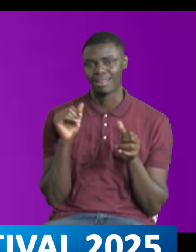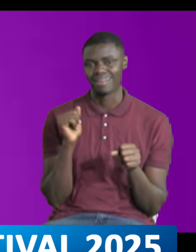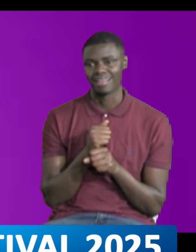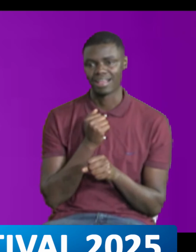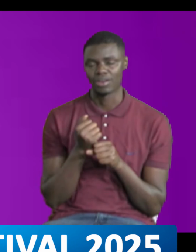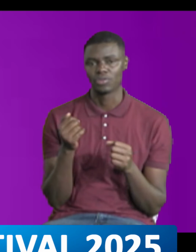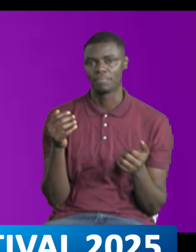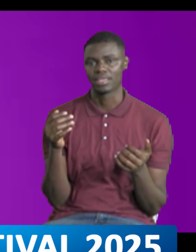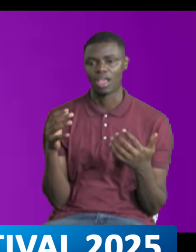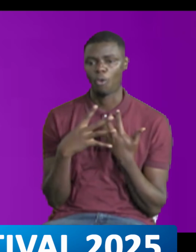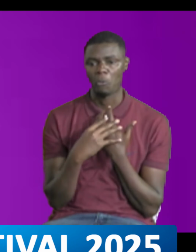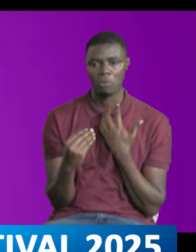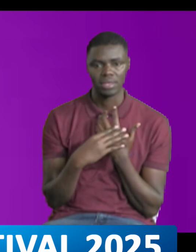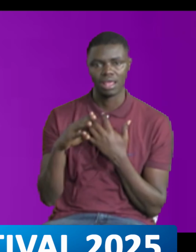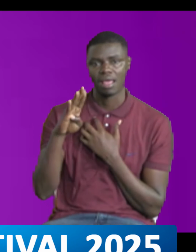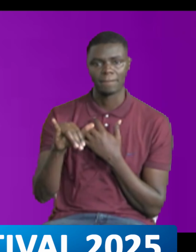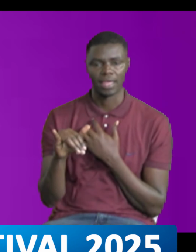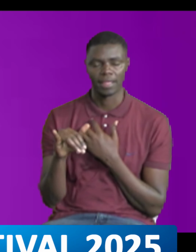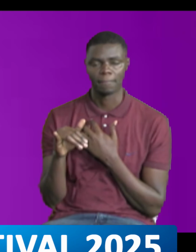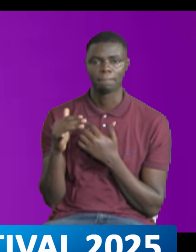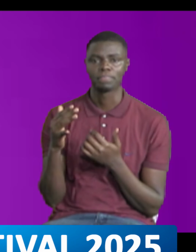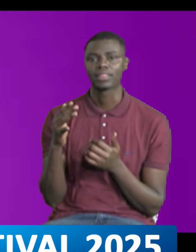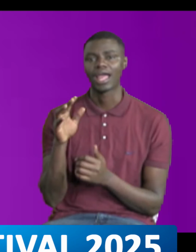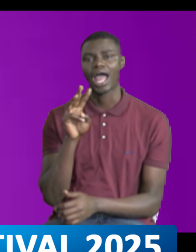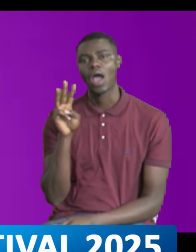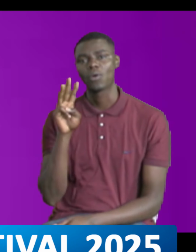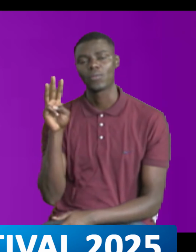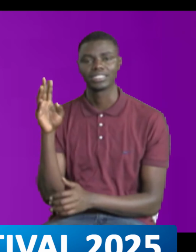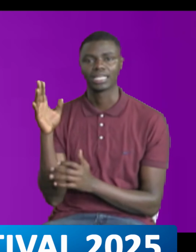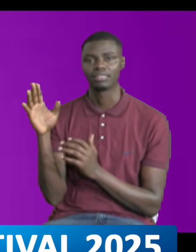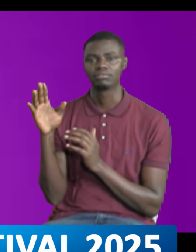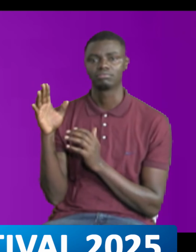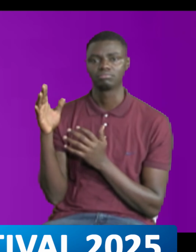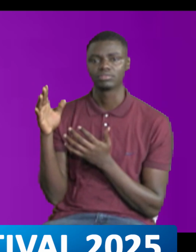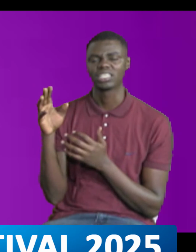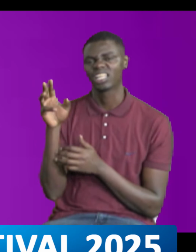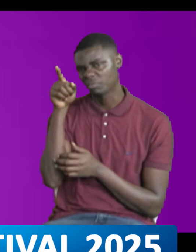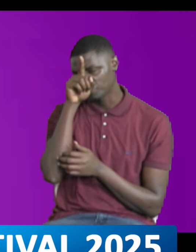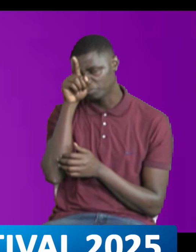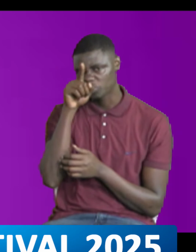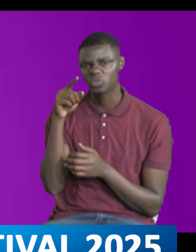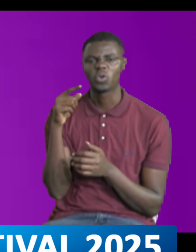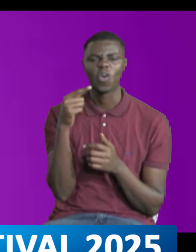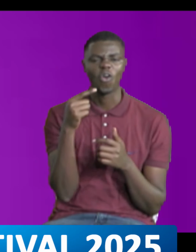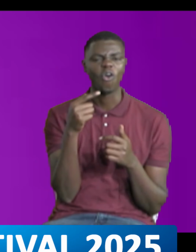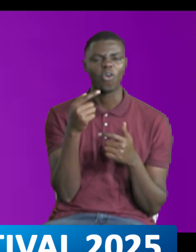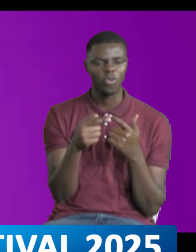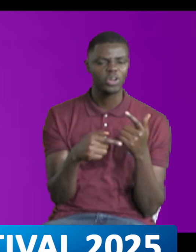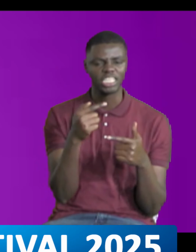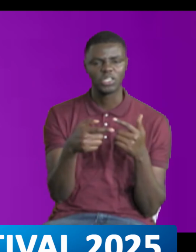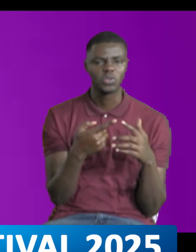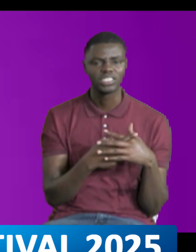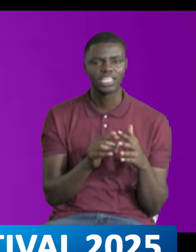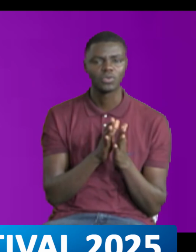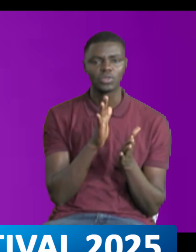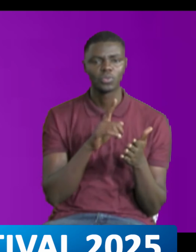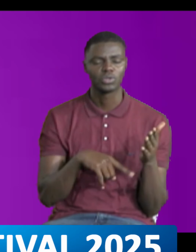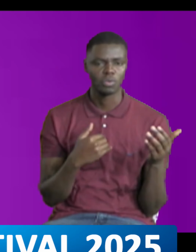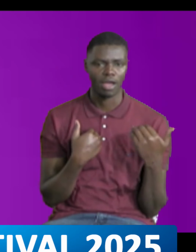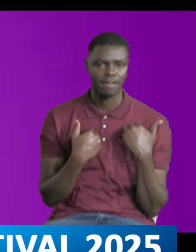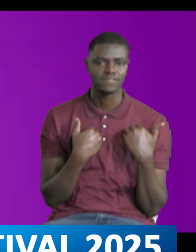be imitated by our Western counterparts. So just keep going. Start with what you